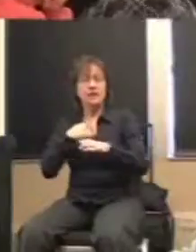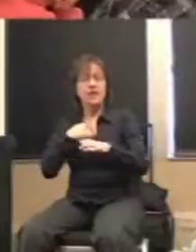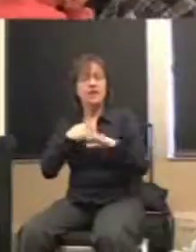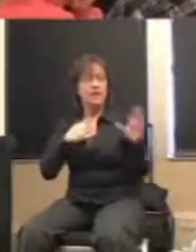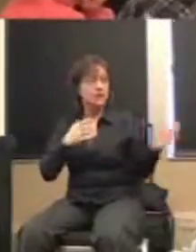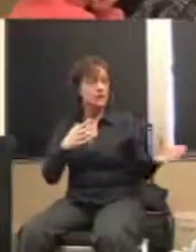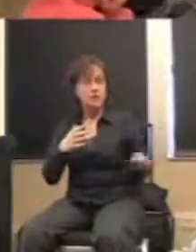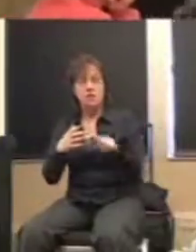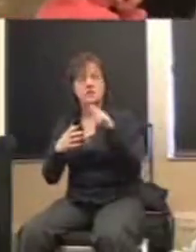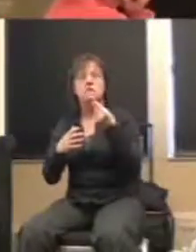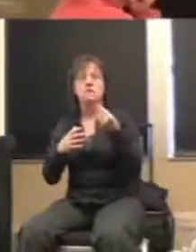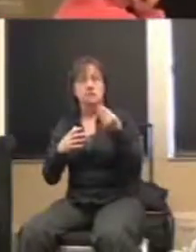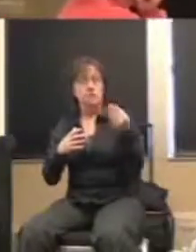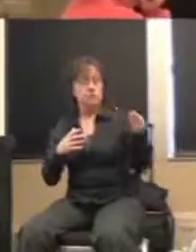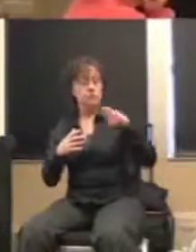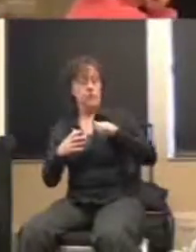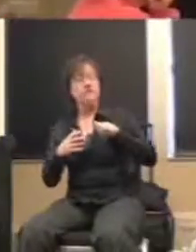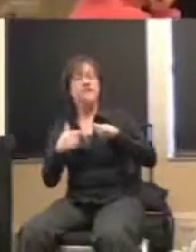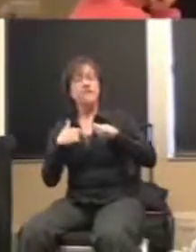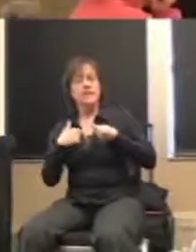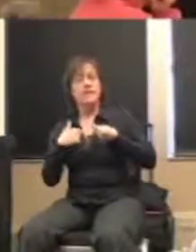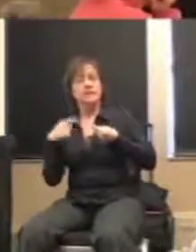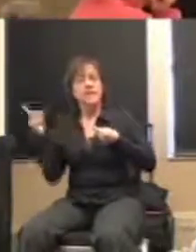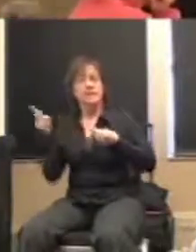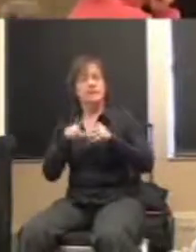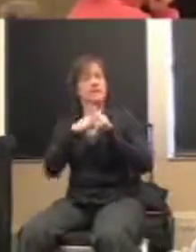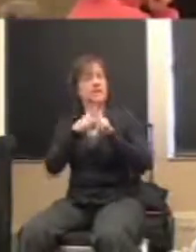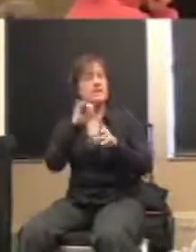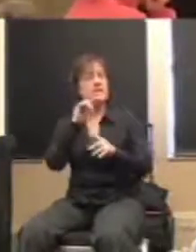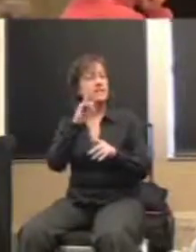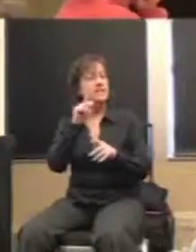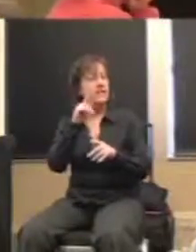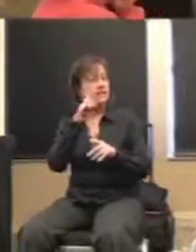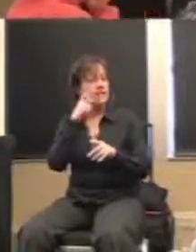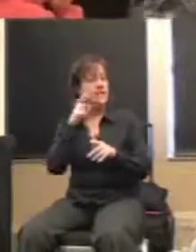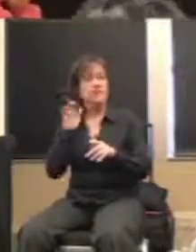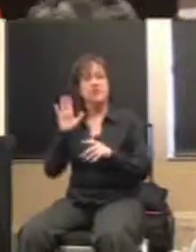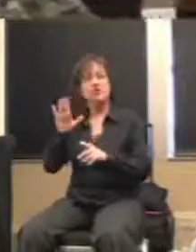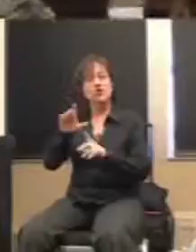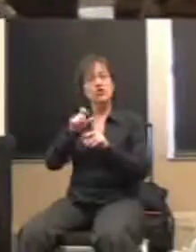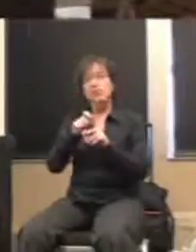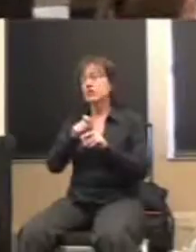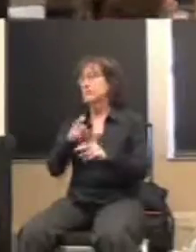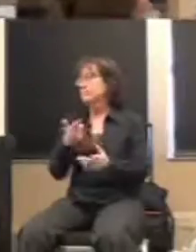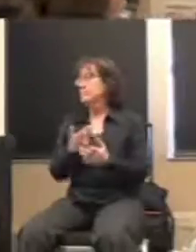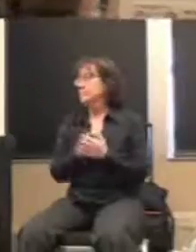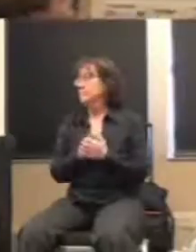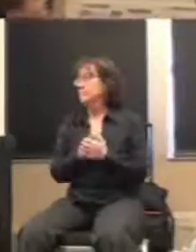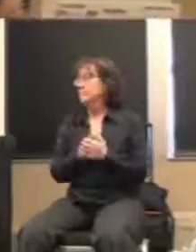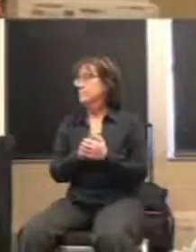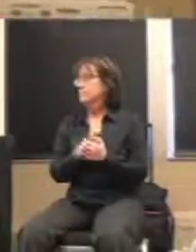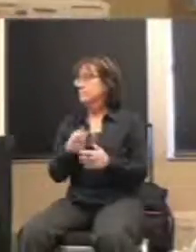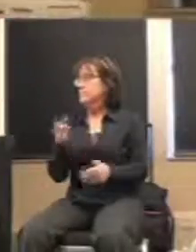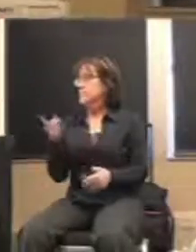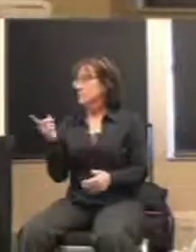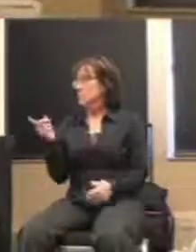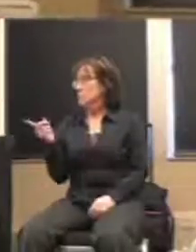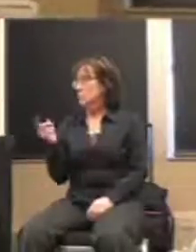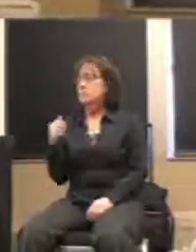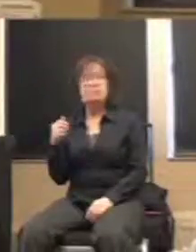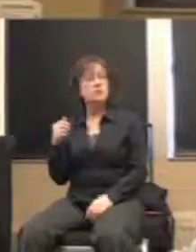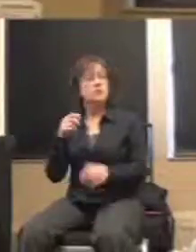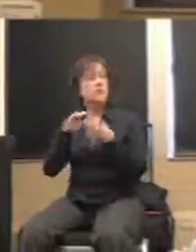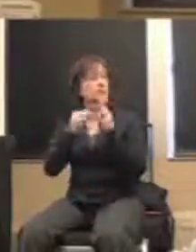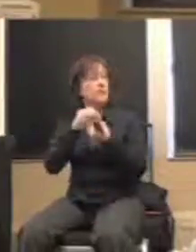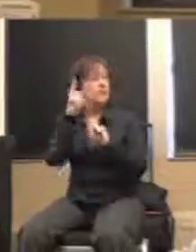has to seek me out to initiate because this is her word. This is probably the number one thing,